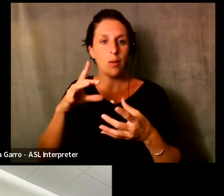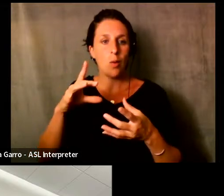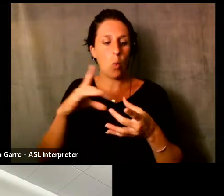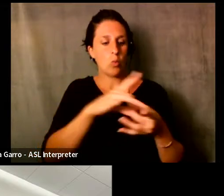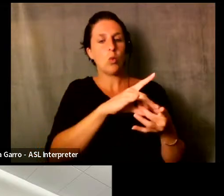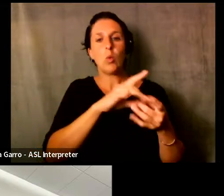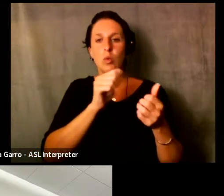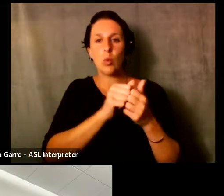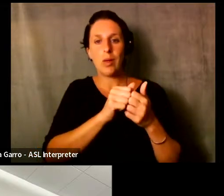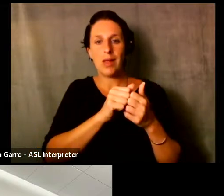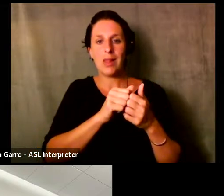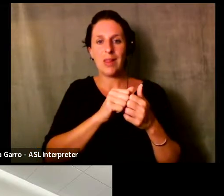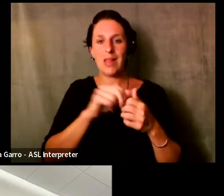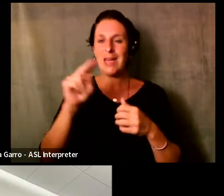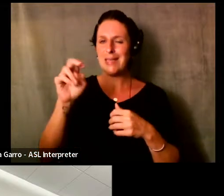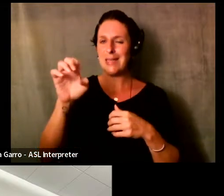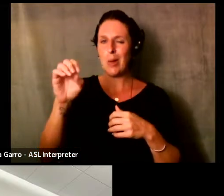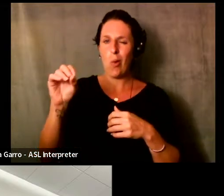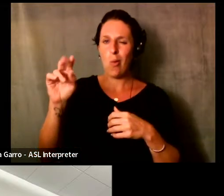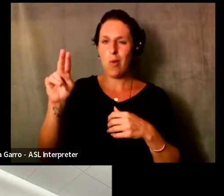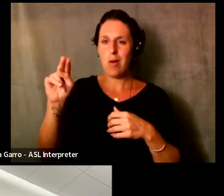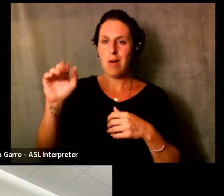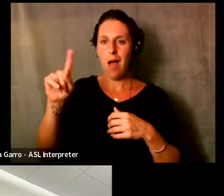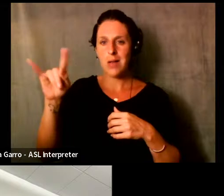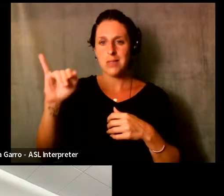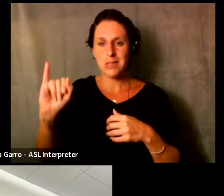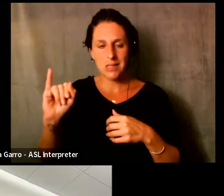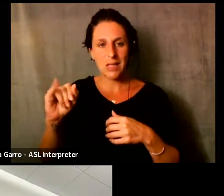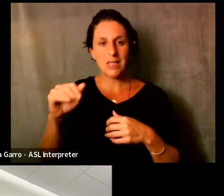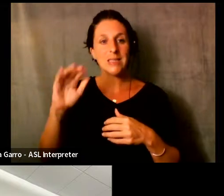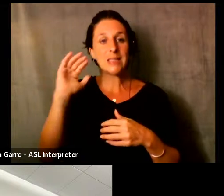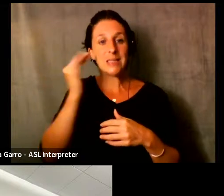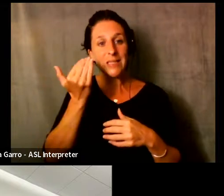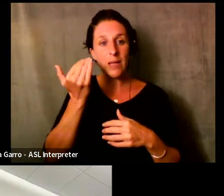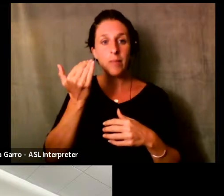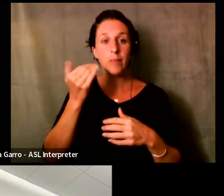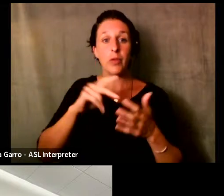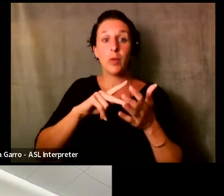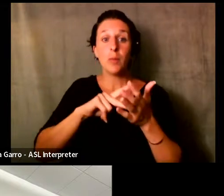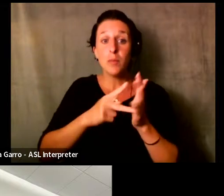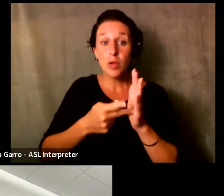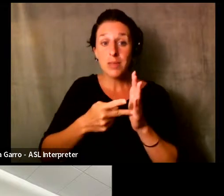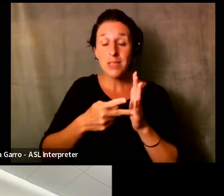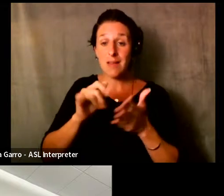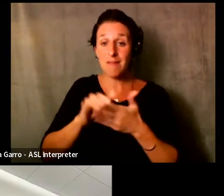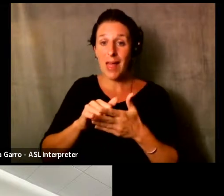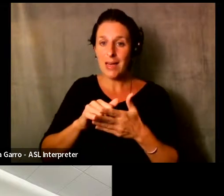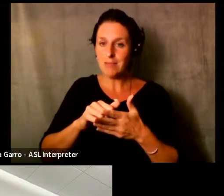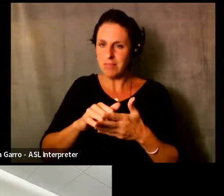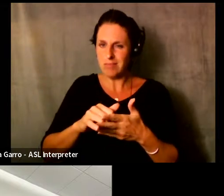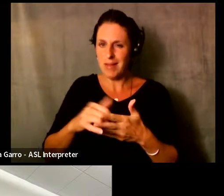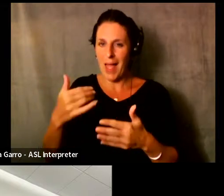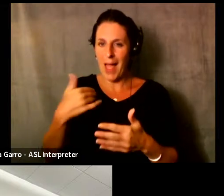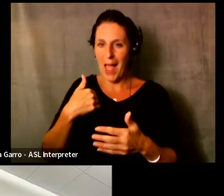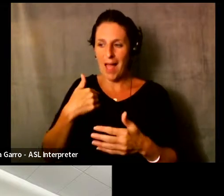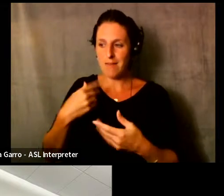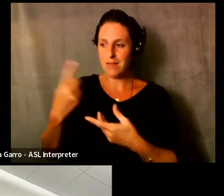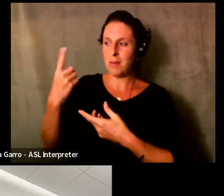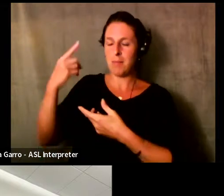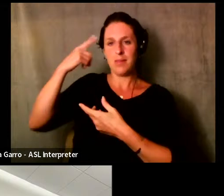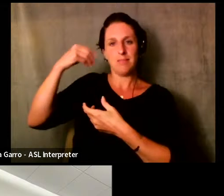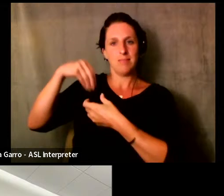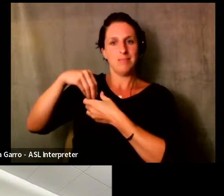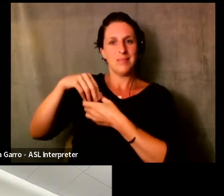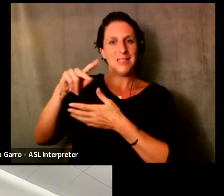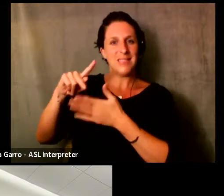things like neo-Nazis? It seems to me that the purpose of doing that is intentional because nobody wants to be caught